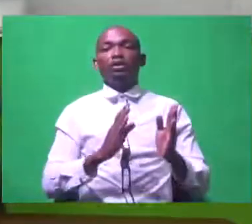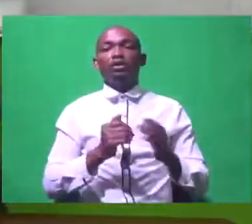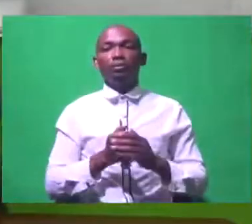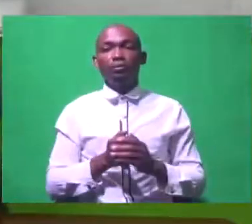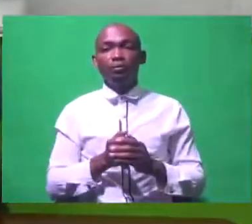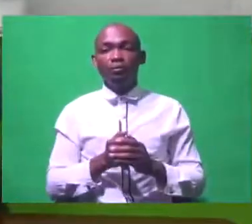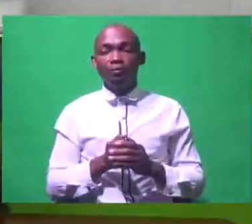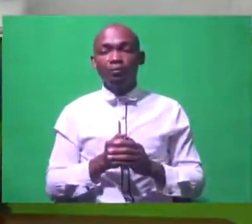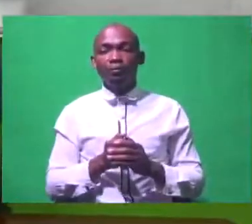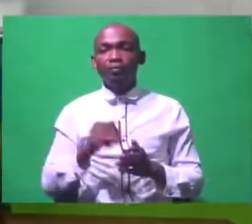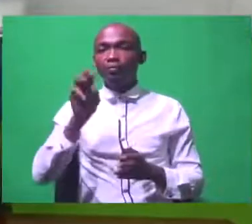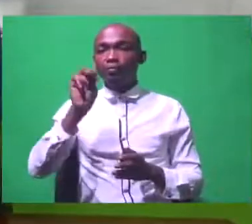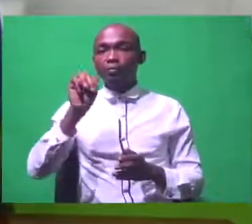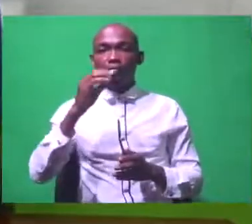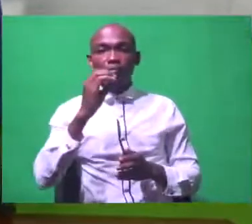Mode